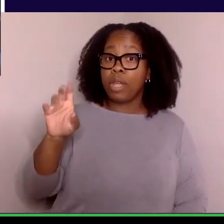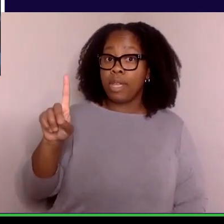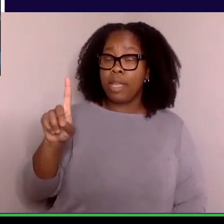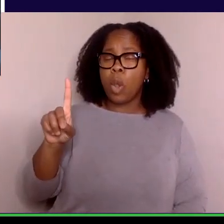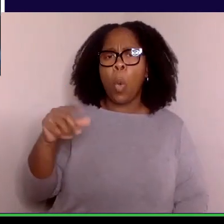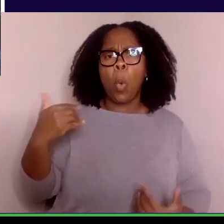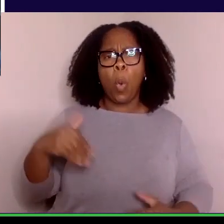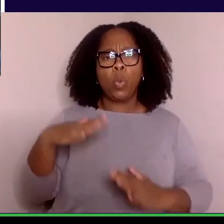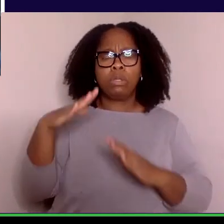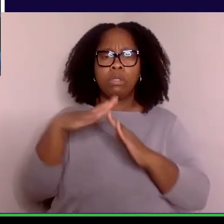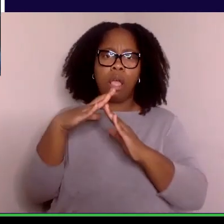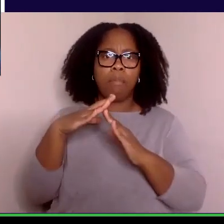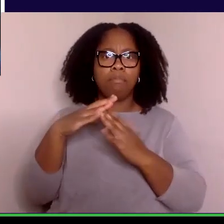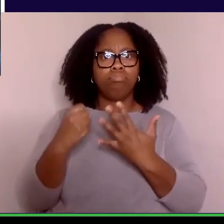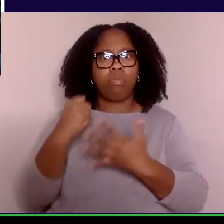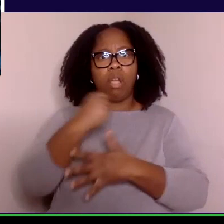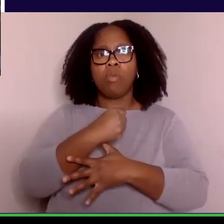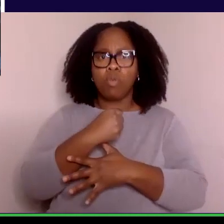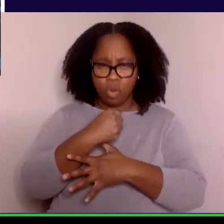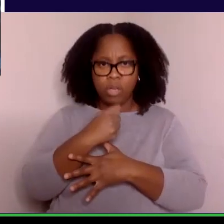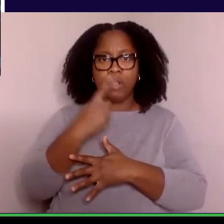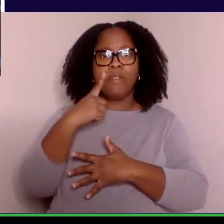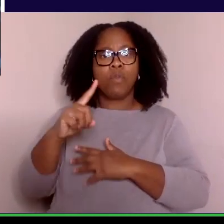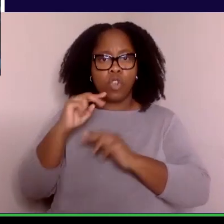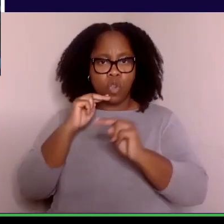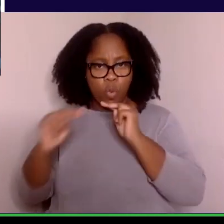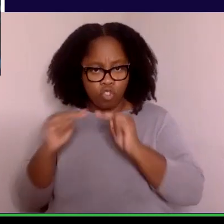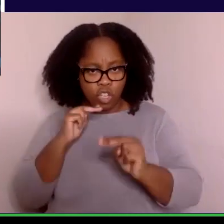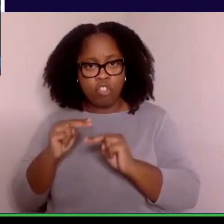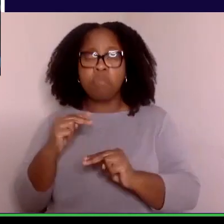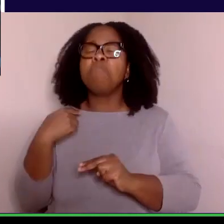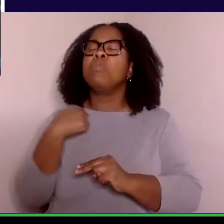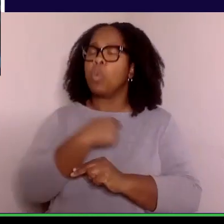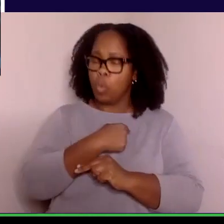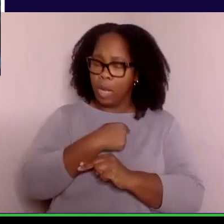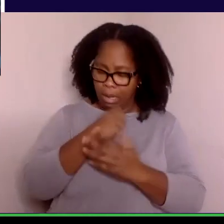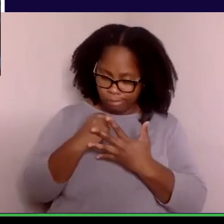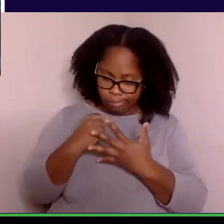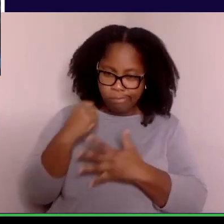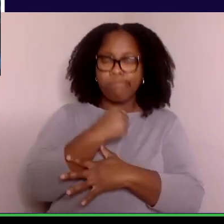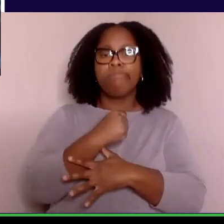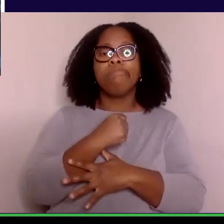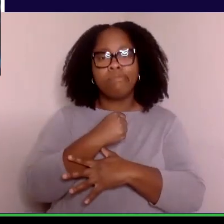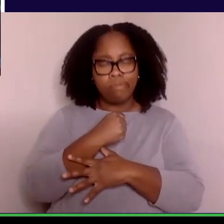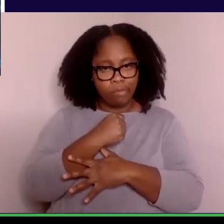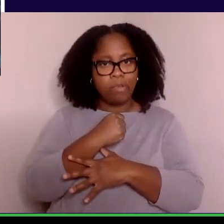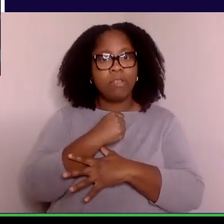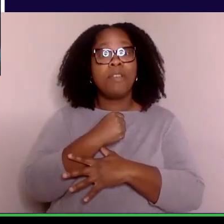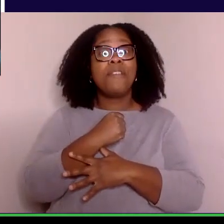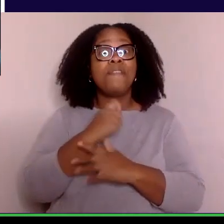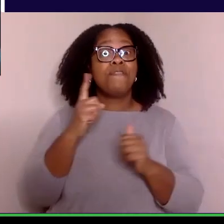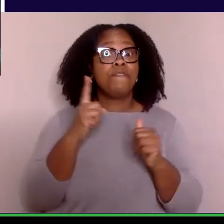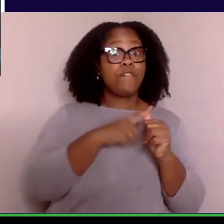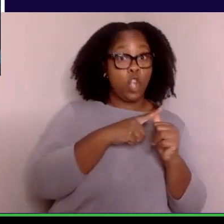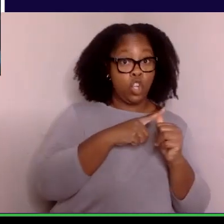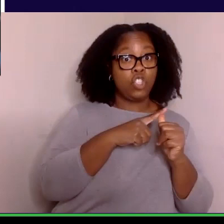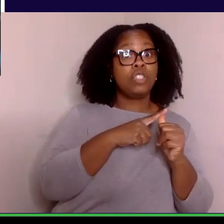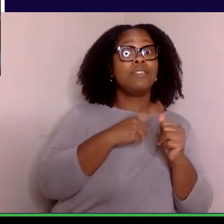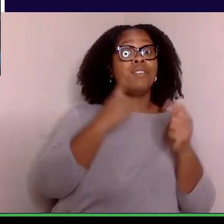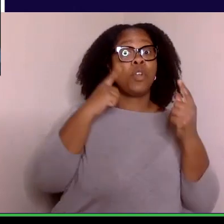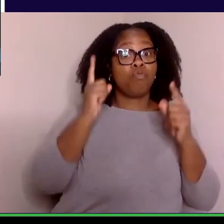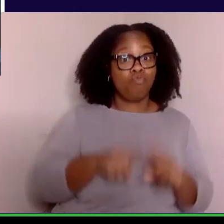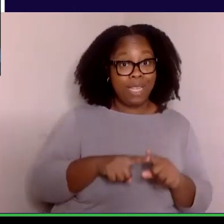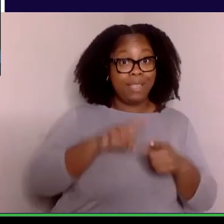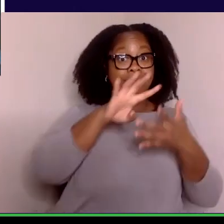bargaining. We are prioritizing reaching an agreement on a hybrid schedule first, because after